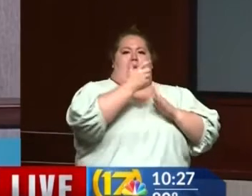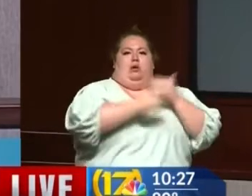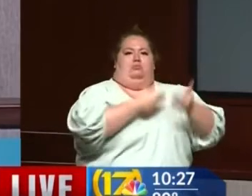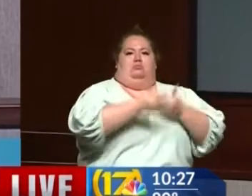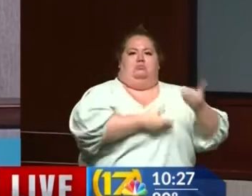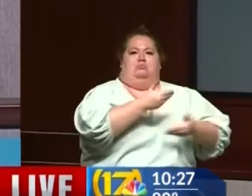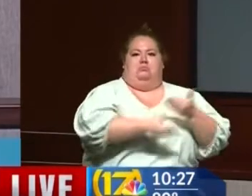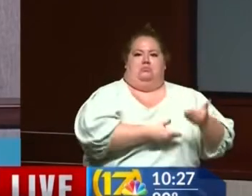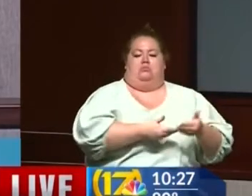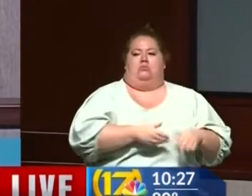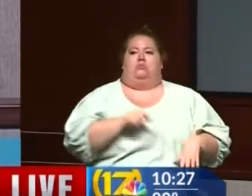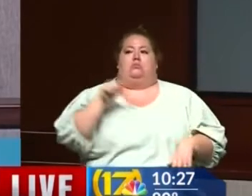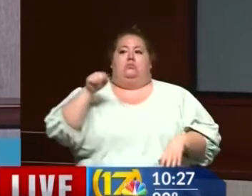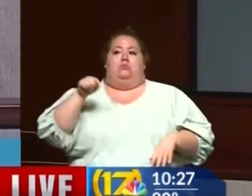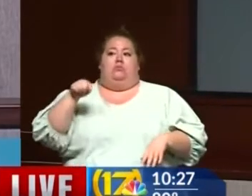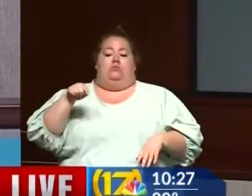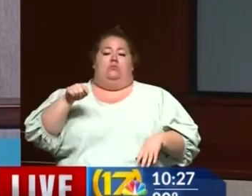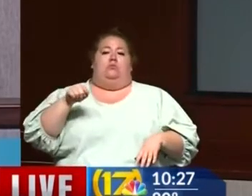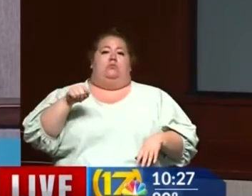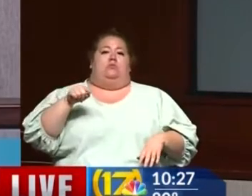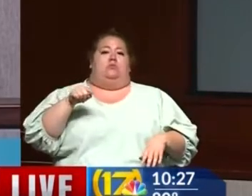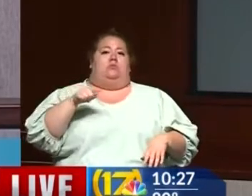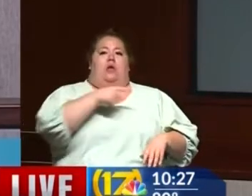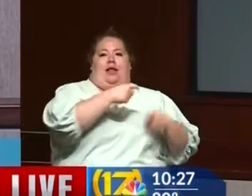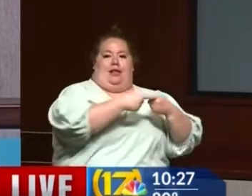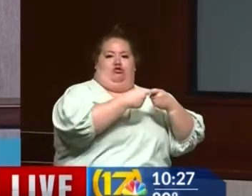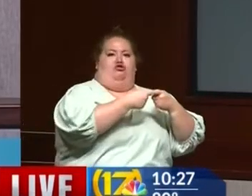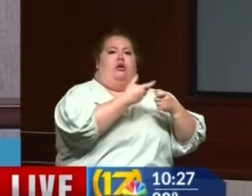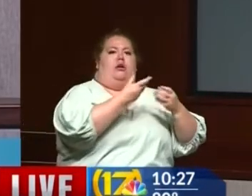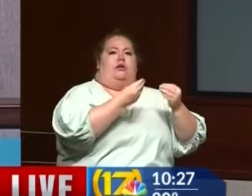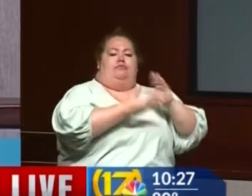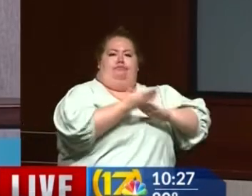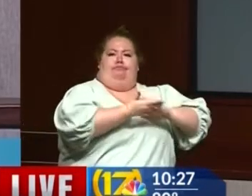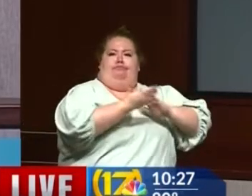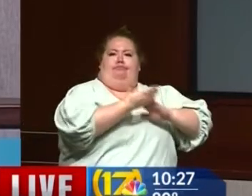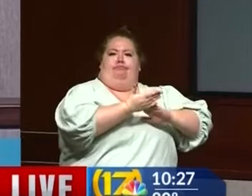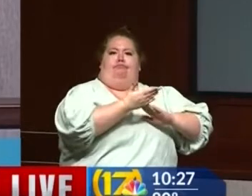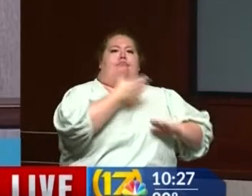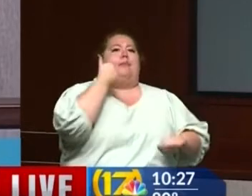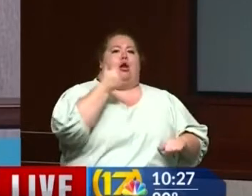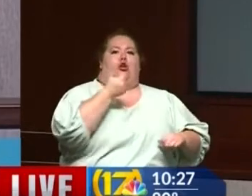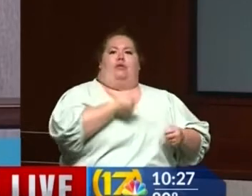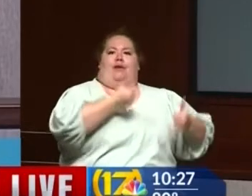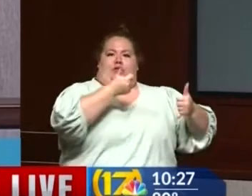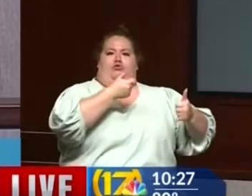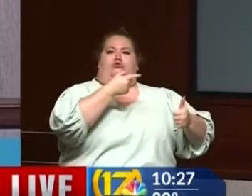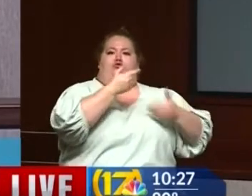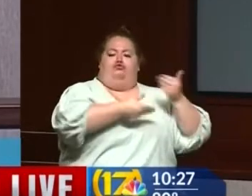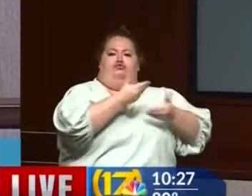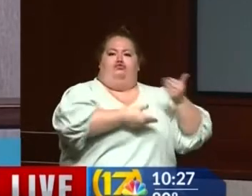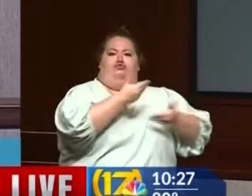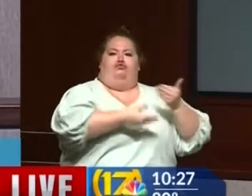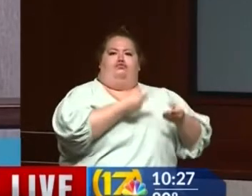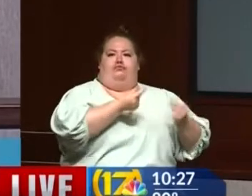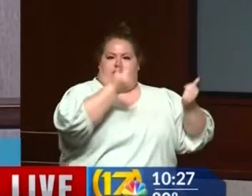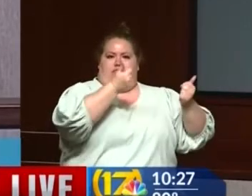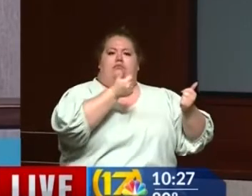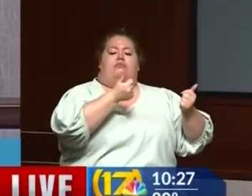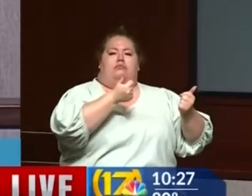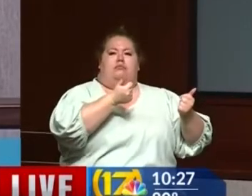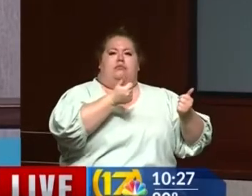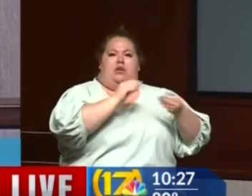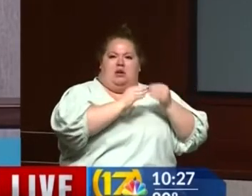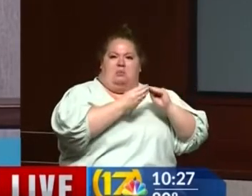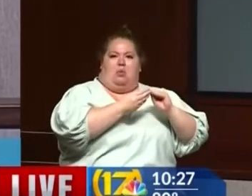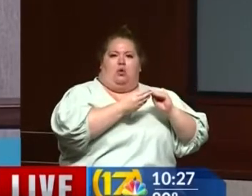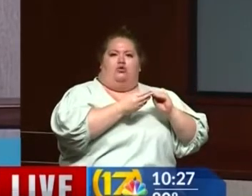something it makes it a little bit more efficient for them to be able to assess all of these numbers quickly for us so that